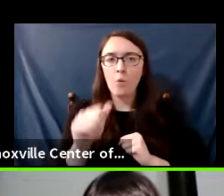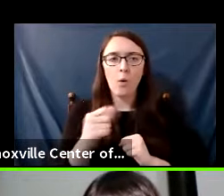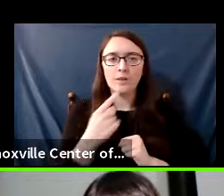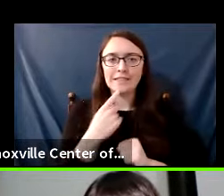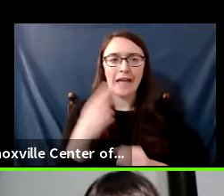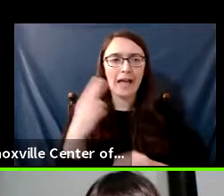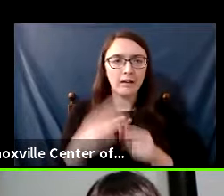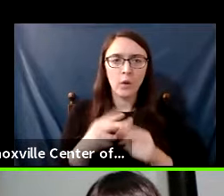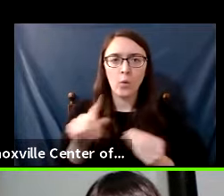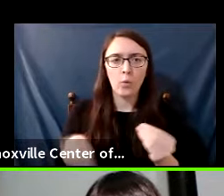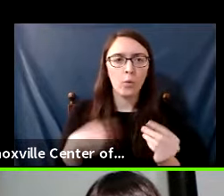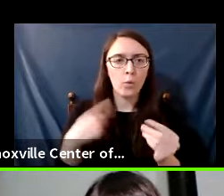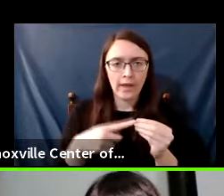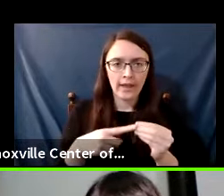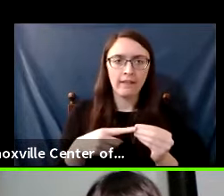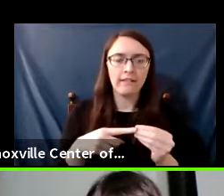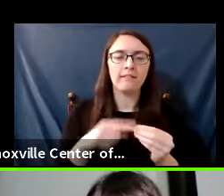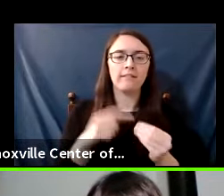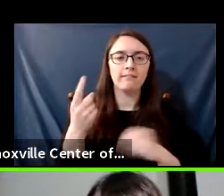it.